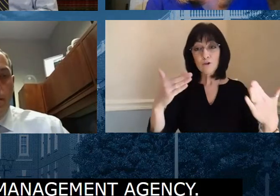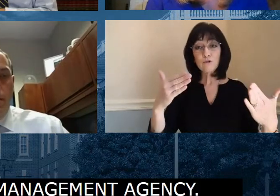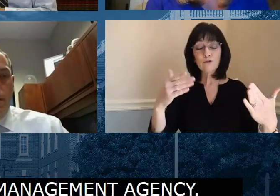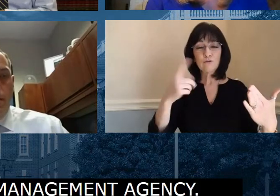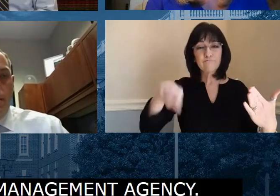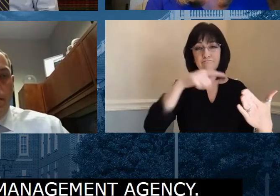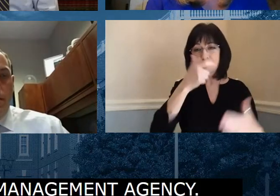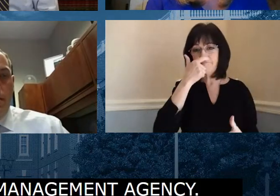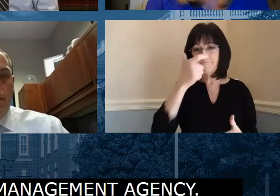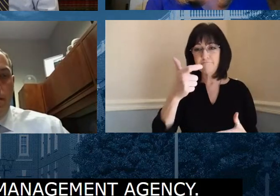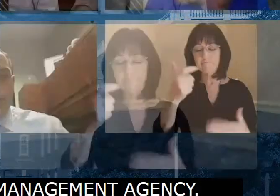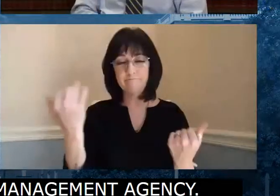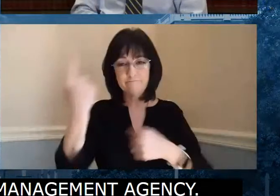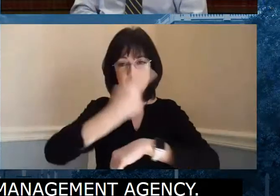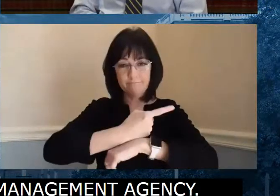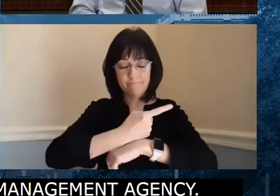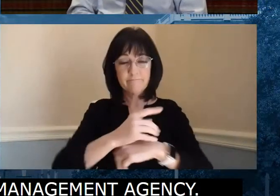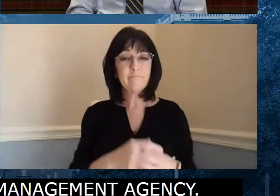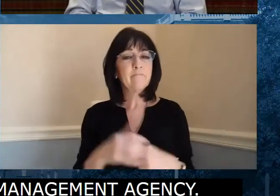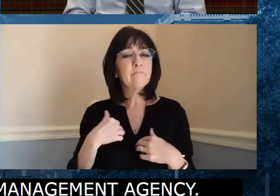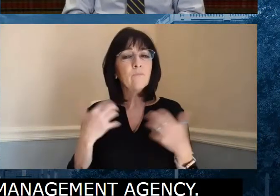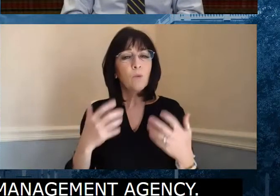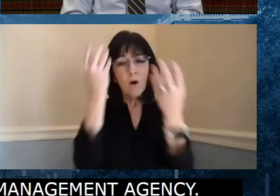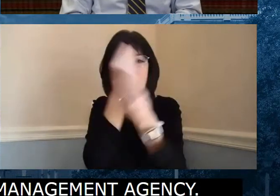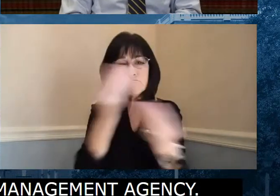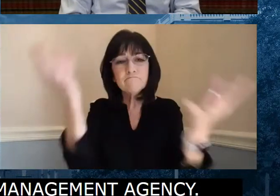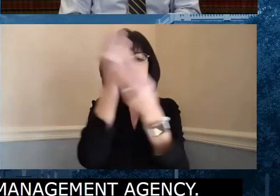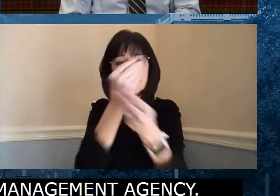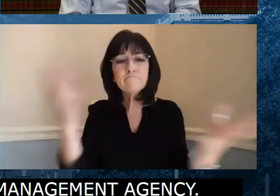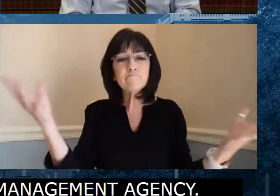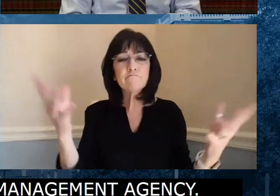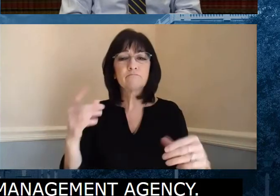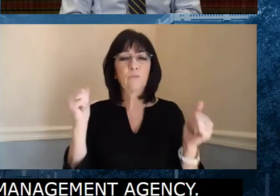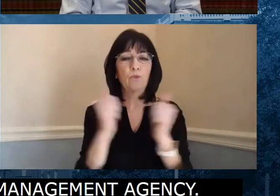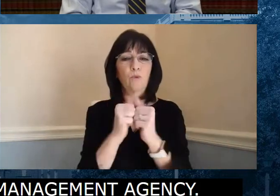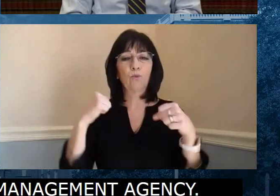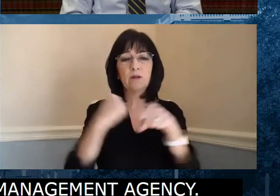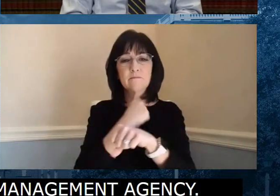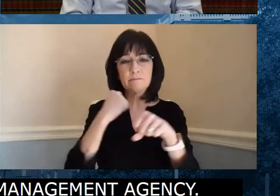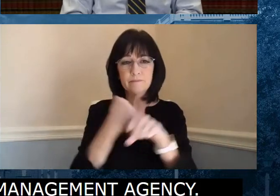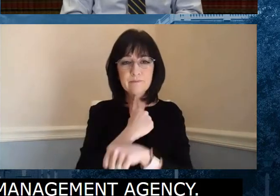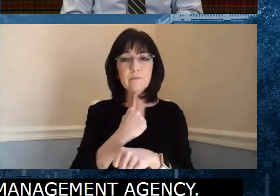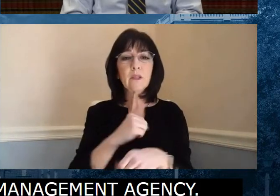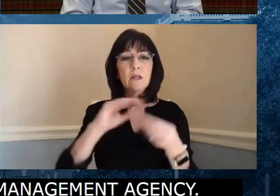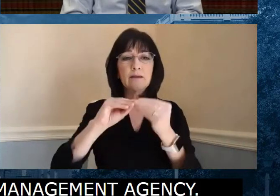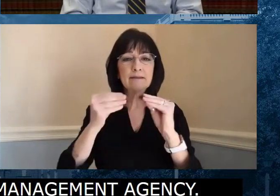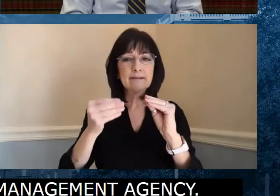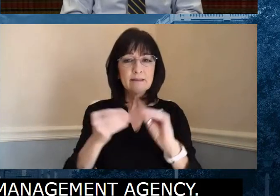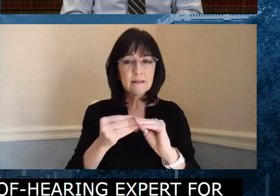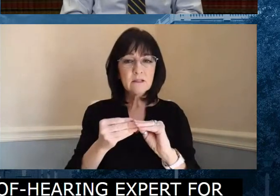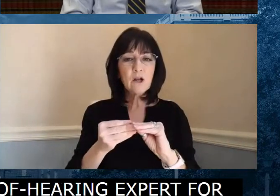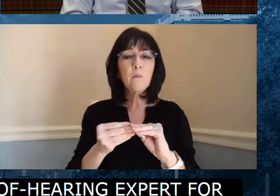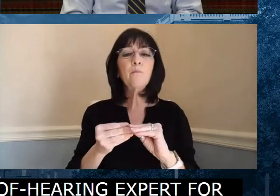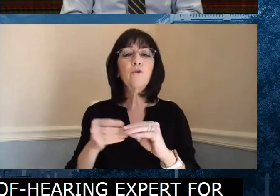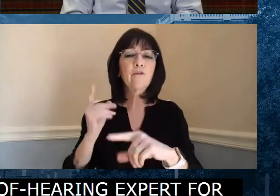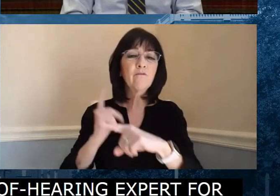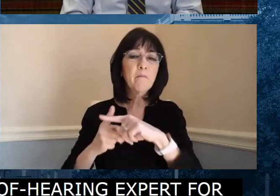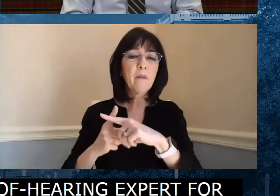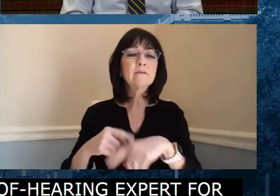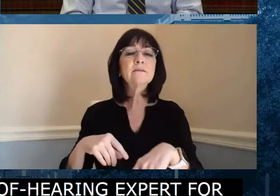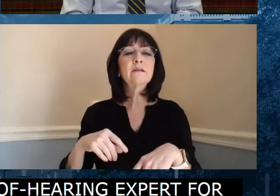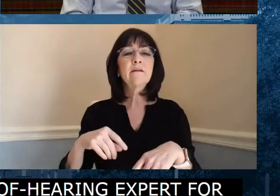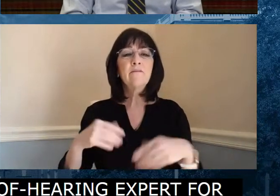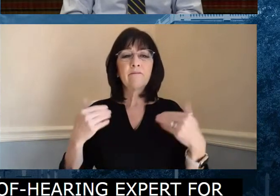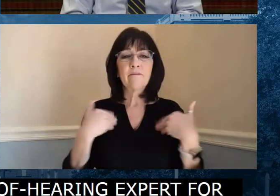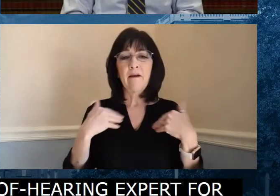update as we normally do with the data dashboard in terms of the number of positive cases, the trend there. We're seeing some negative